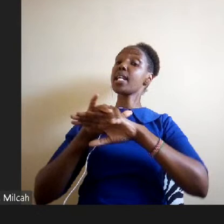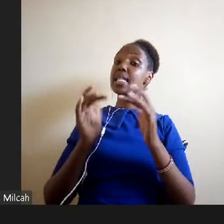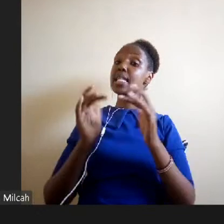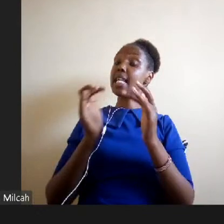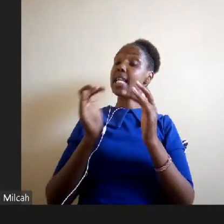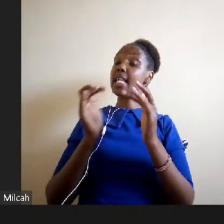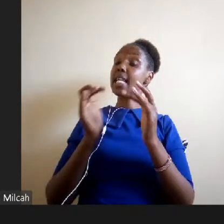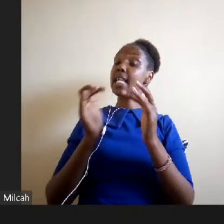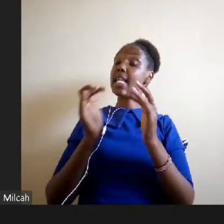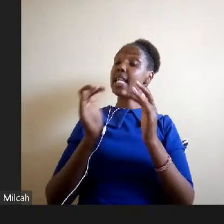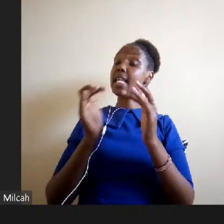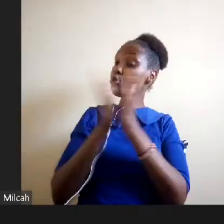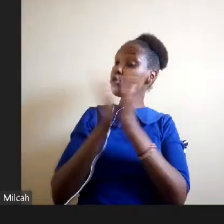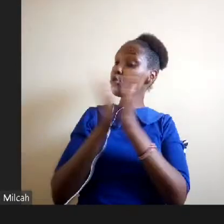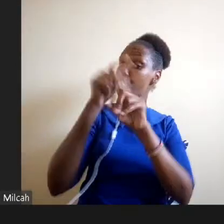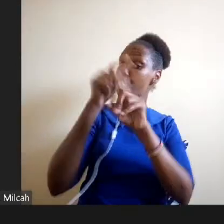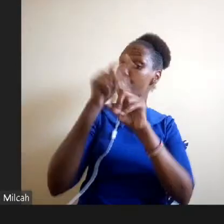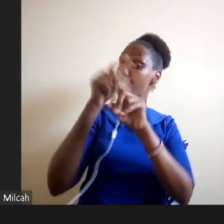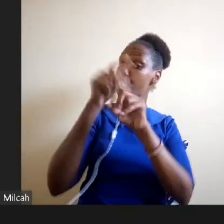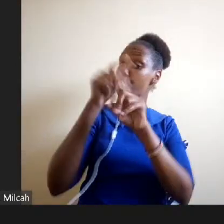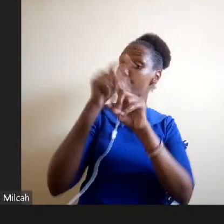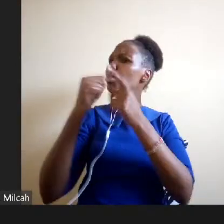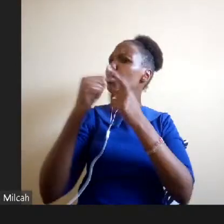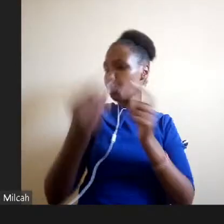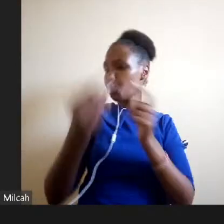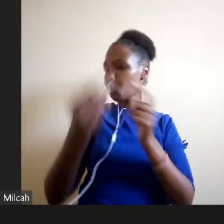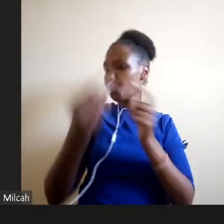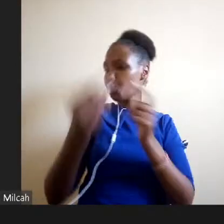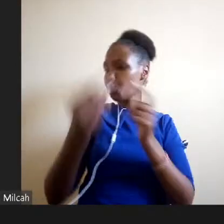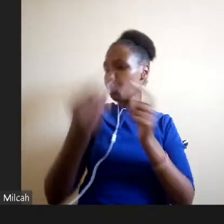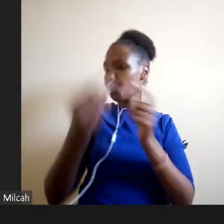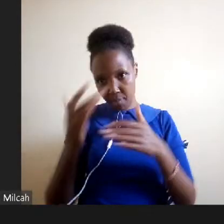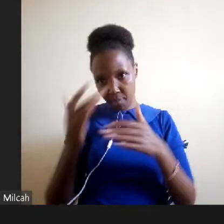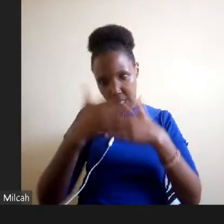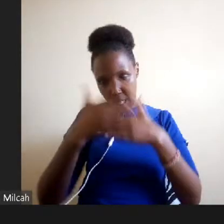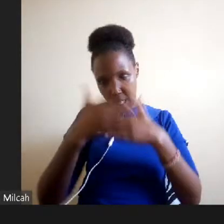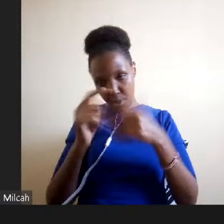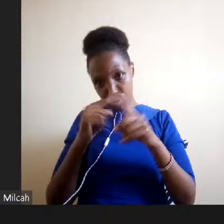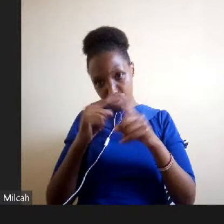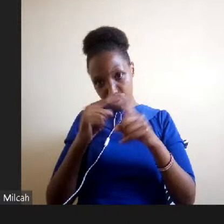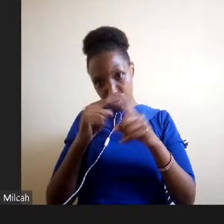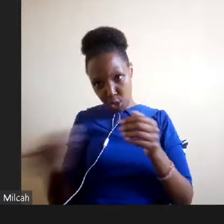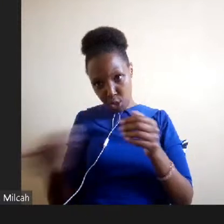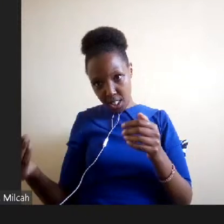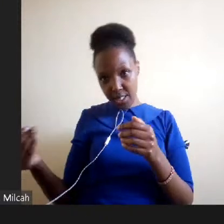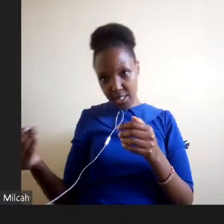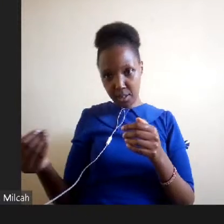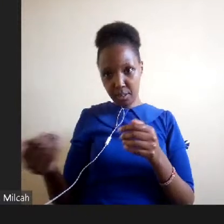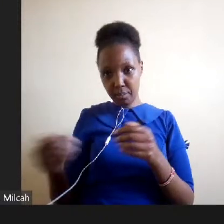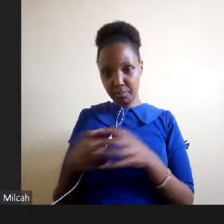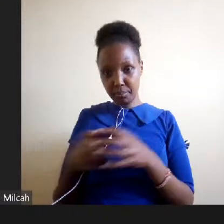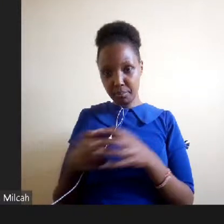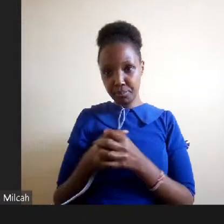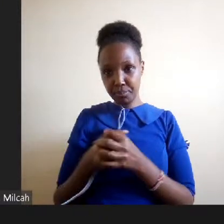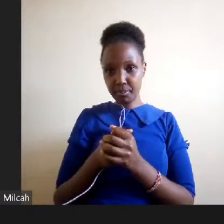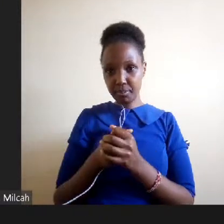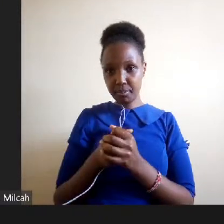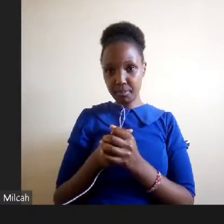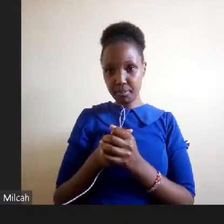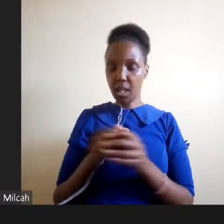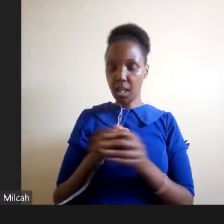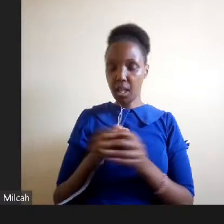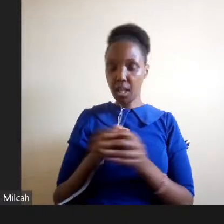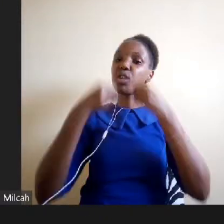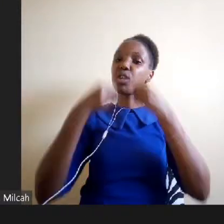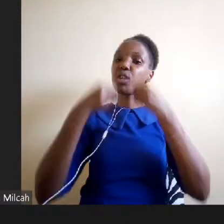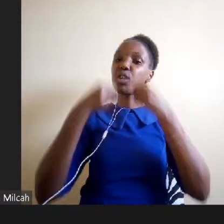children, because at that particular time you get an email like that, you really get excited, and guess what you do? You start giving private information about yourself.